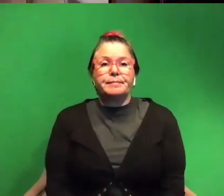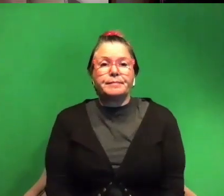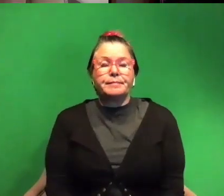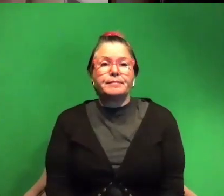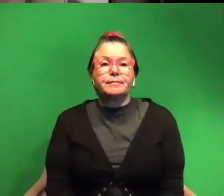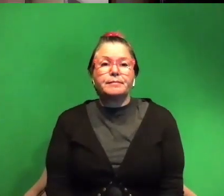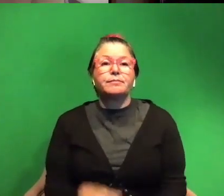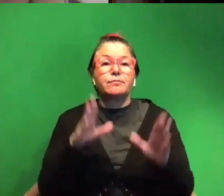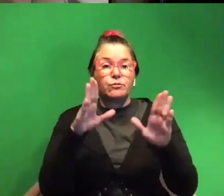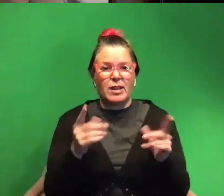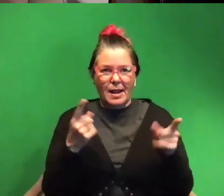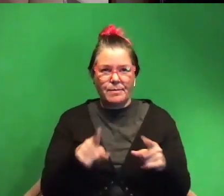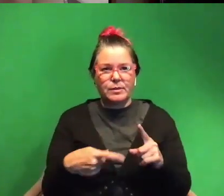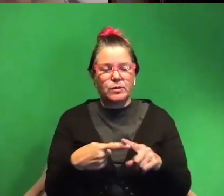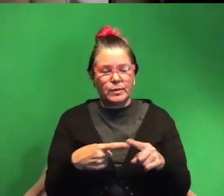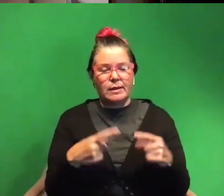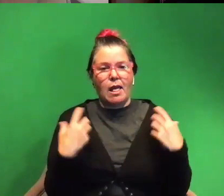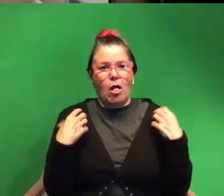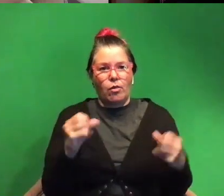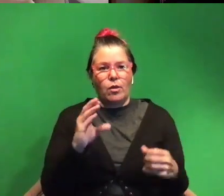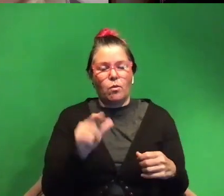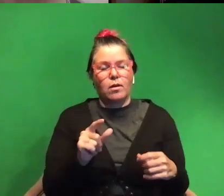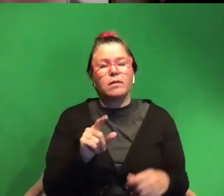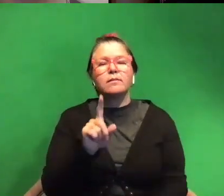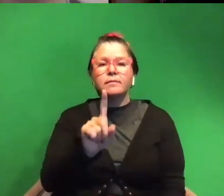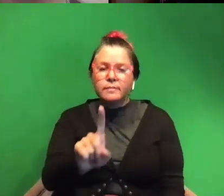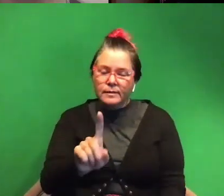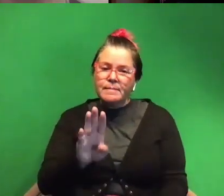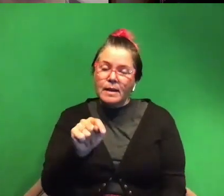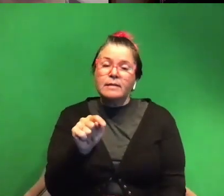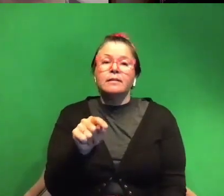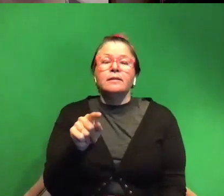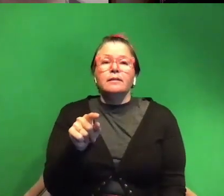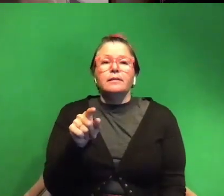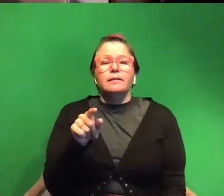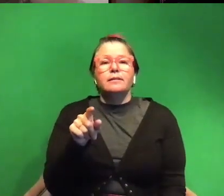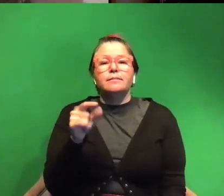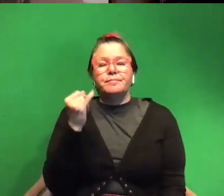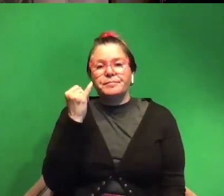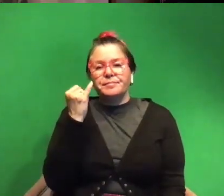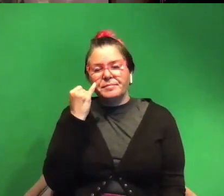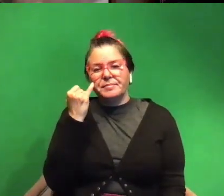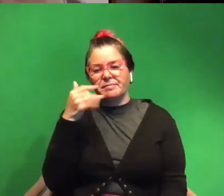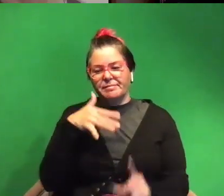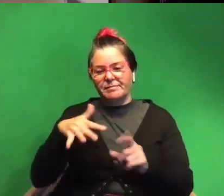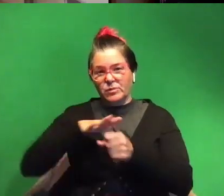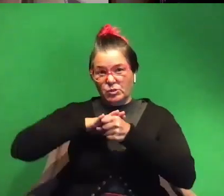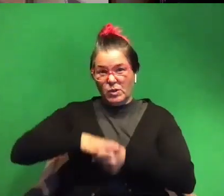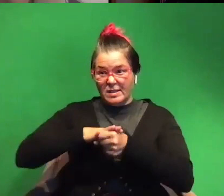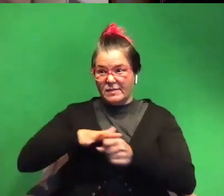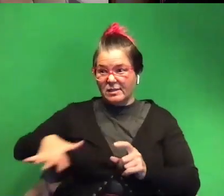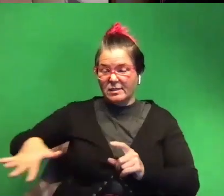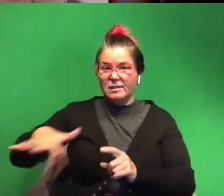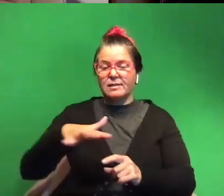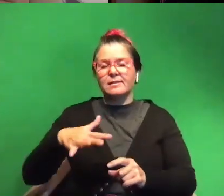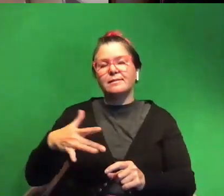and that's what happens when the corals are healthy. However, when conditions are really stressful, which tends to